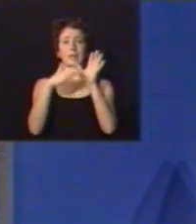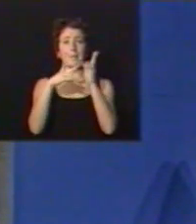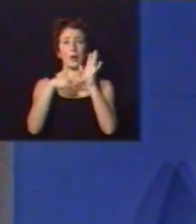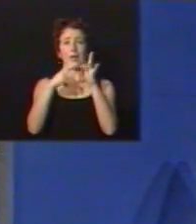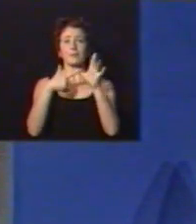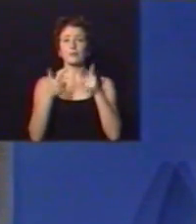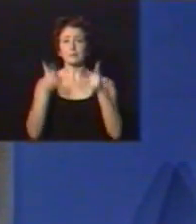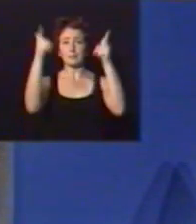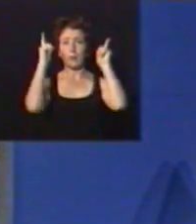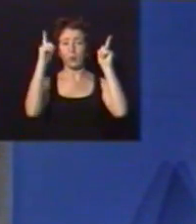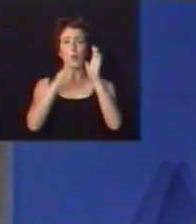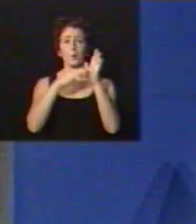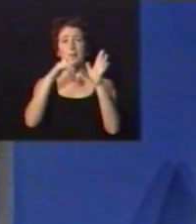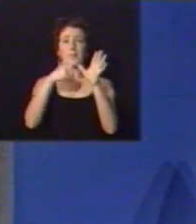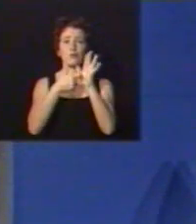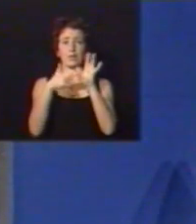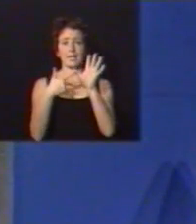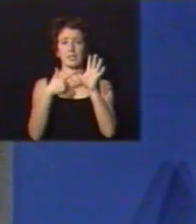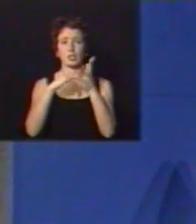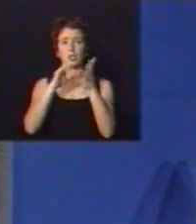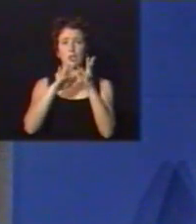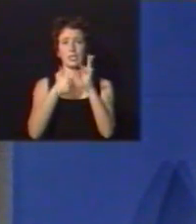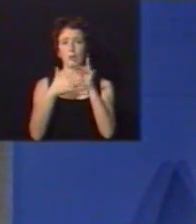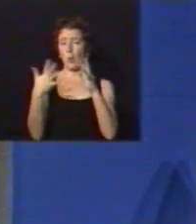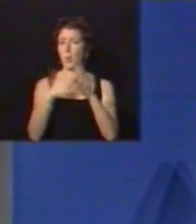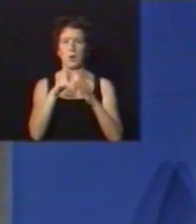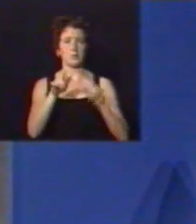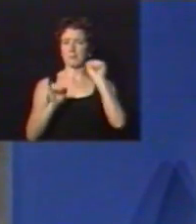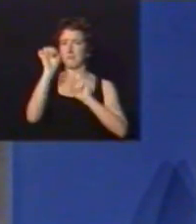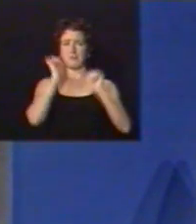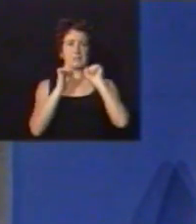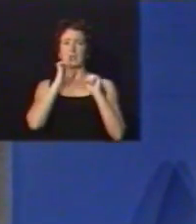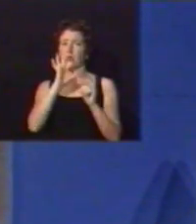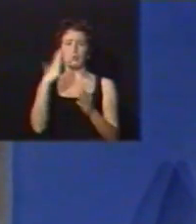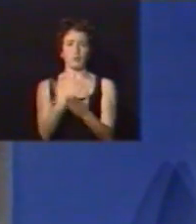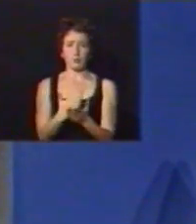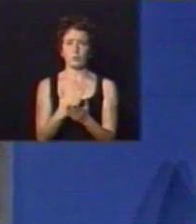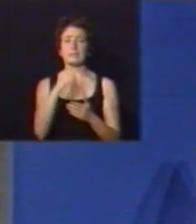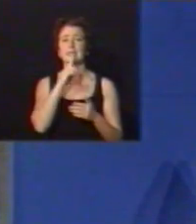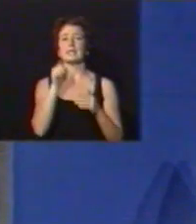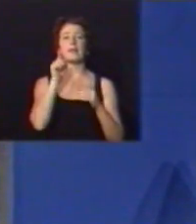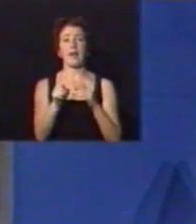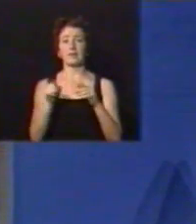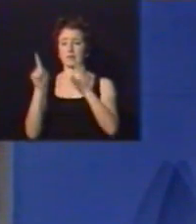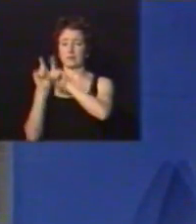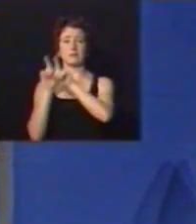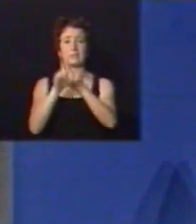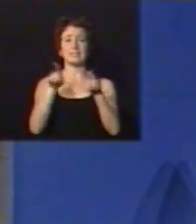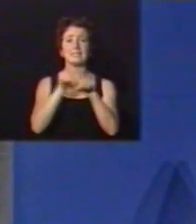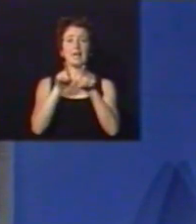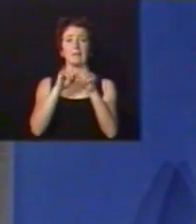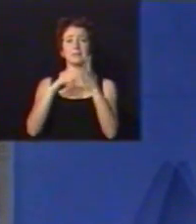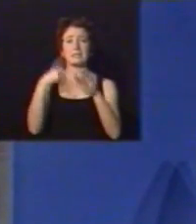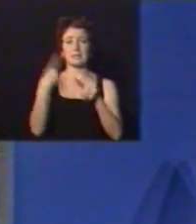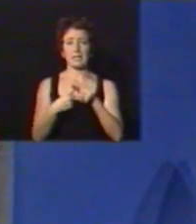Marina Shakiro, denies the allegation and said that the ruling not to bring same-sex partners is not